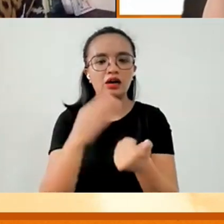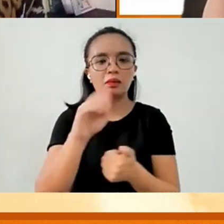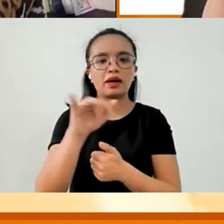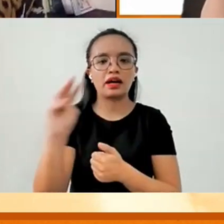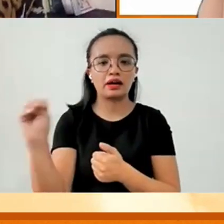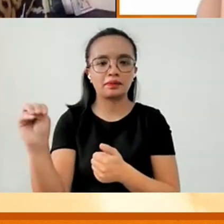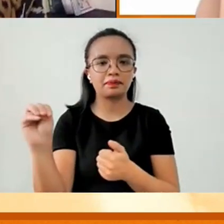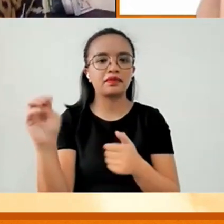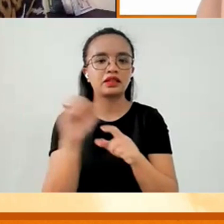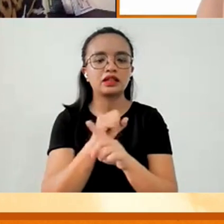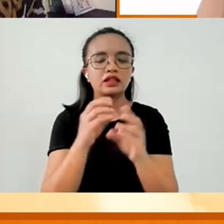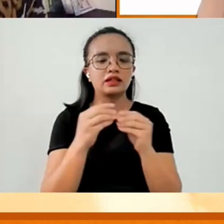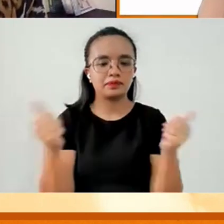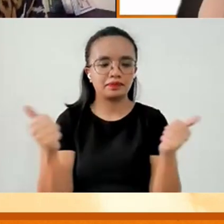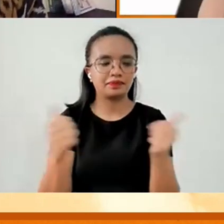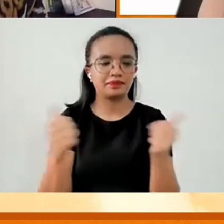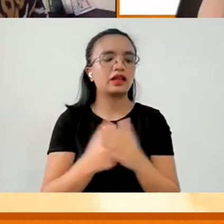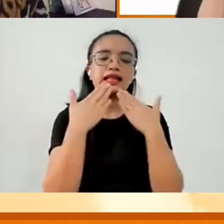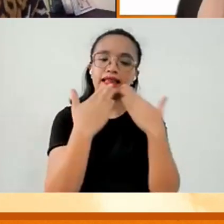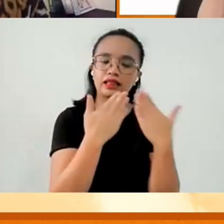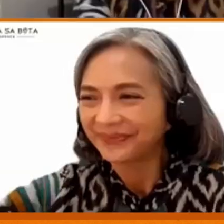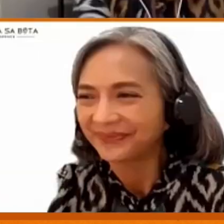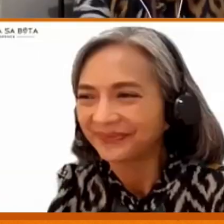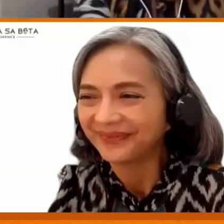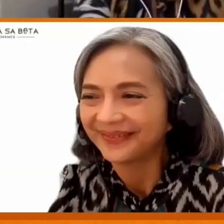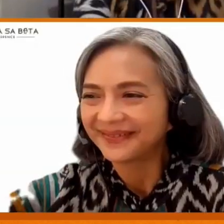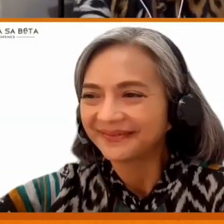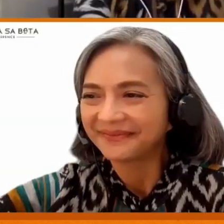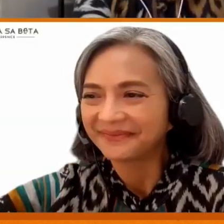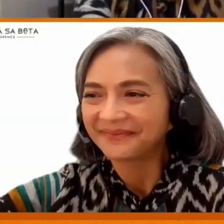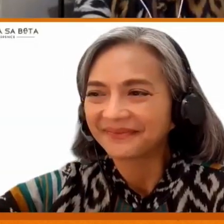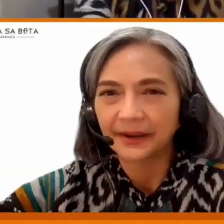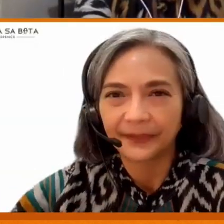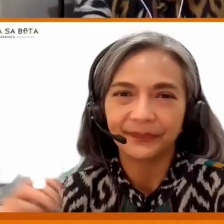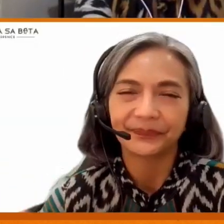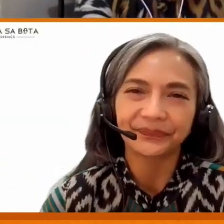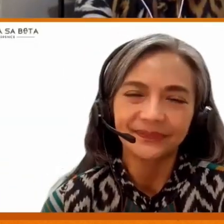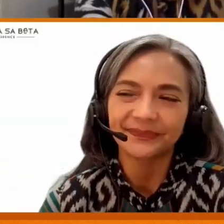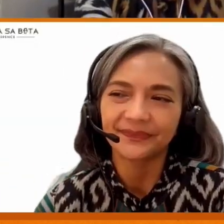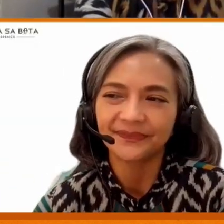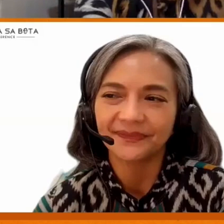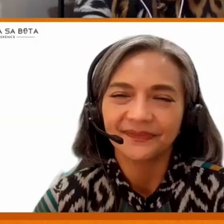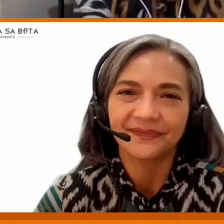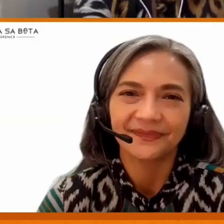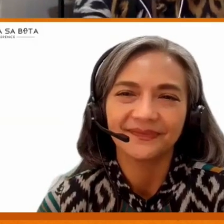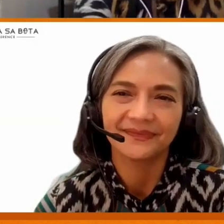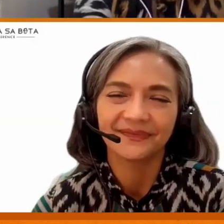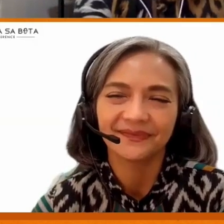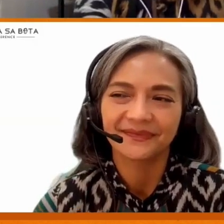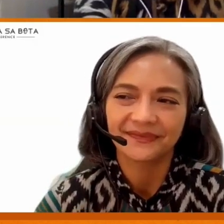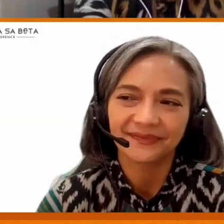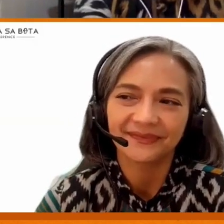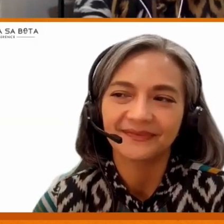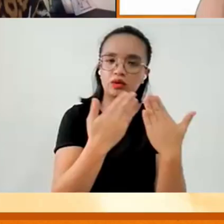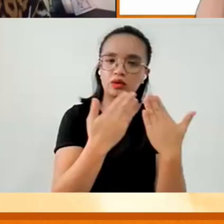situation? Thank you very much for that question. Yes, that is true. There is no accredited orphanage or